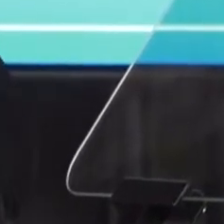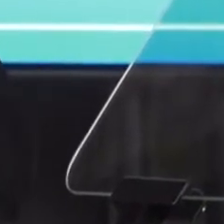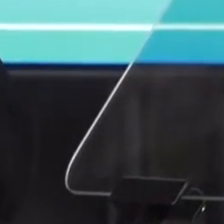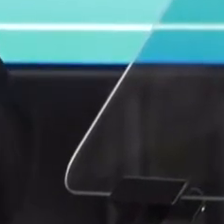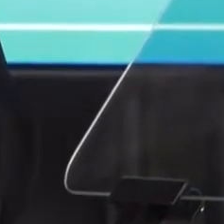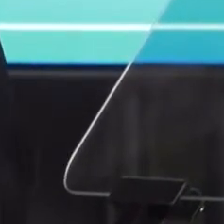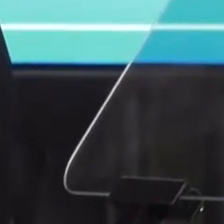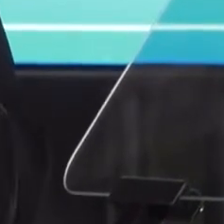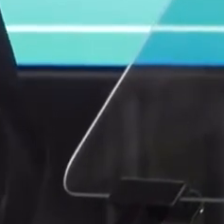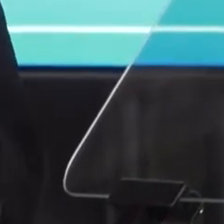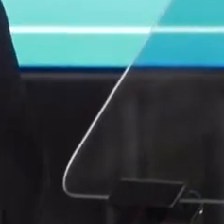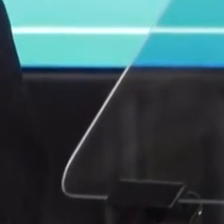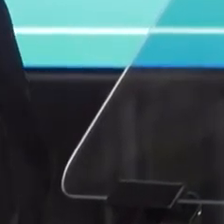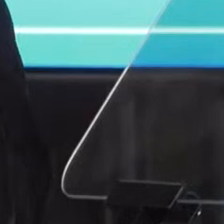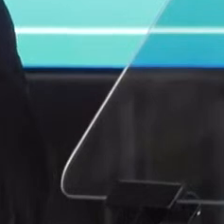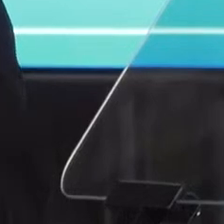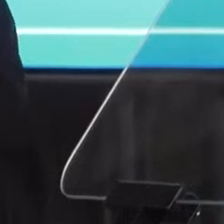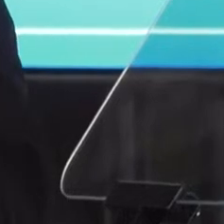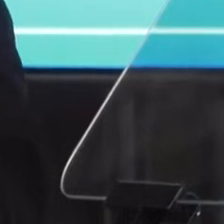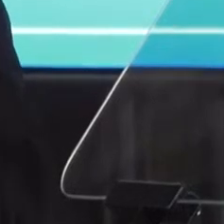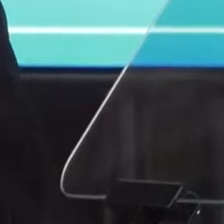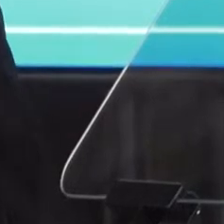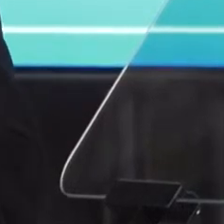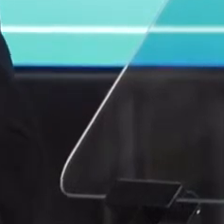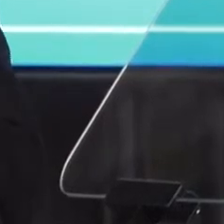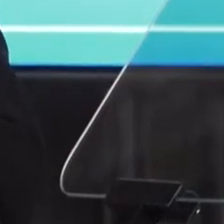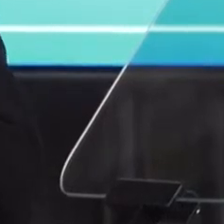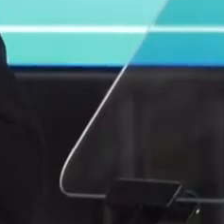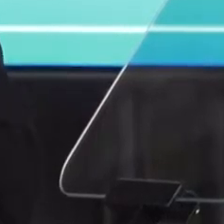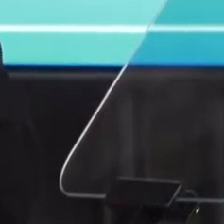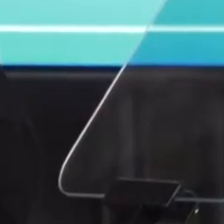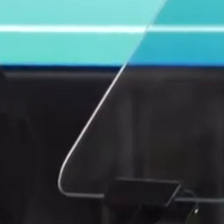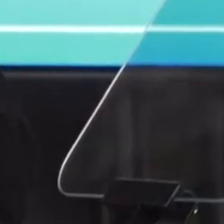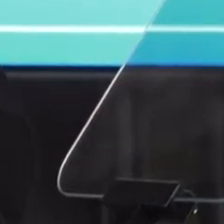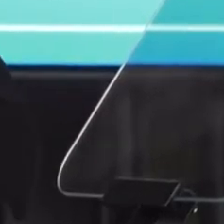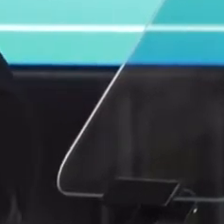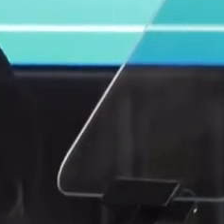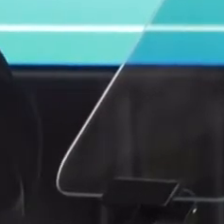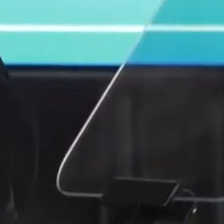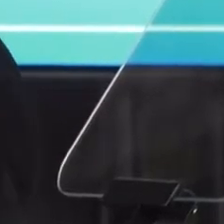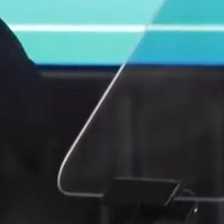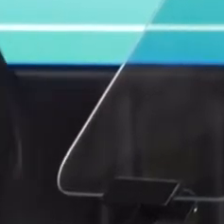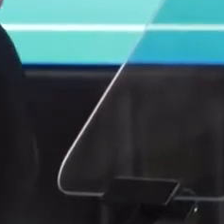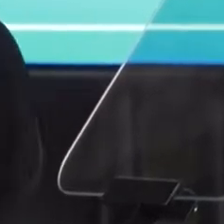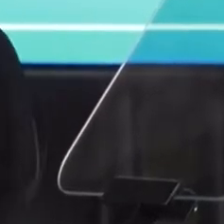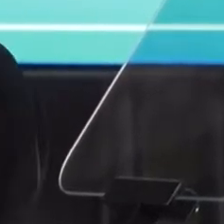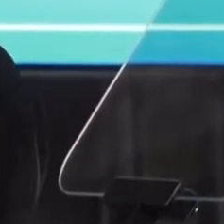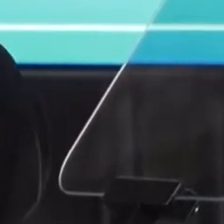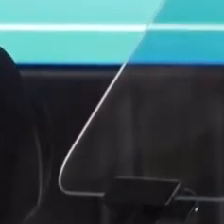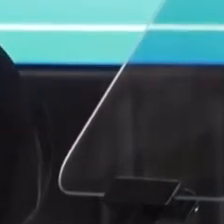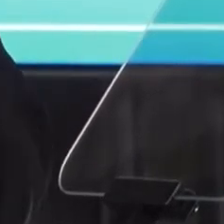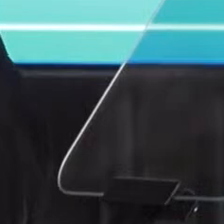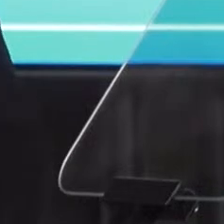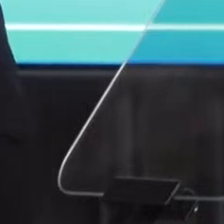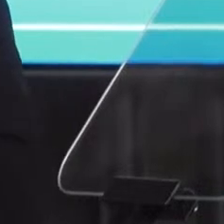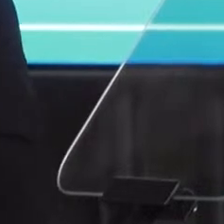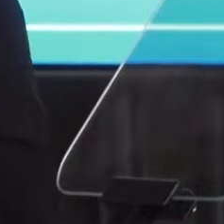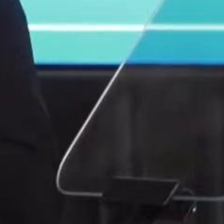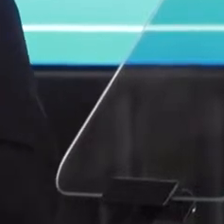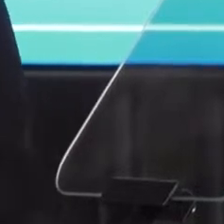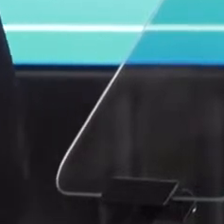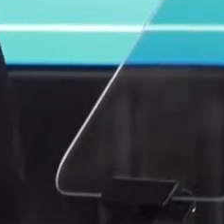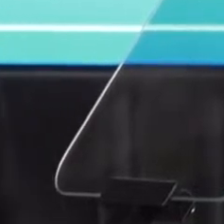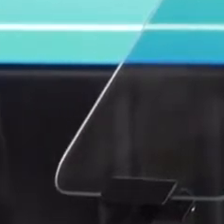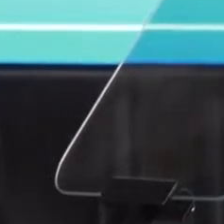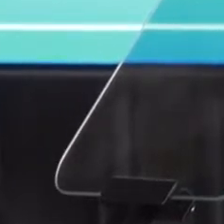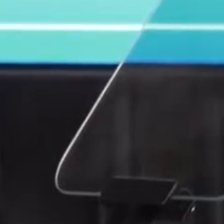stepping into this modern expectation that our generation will stop that those past patterns was a natural fit